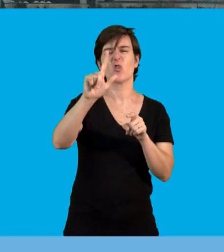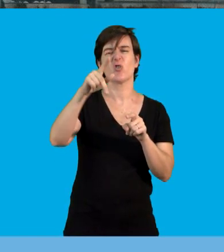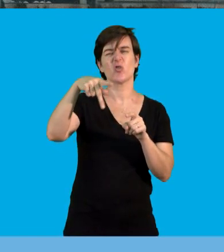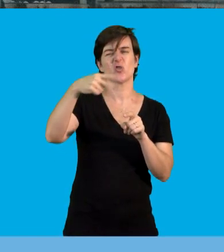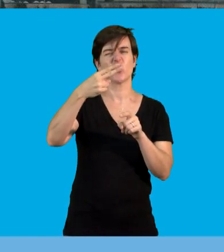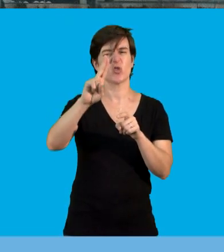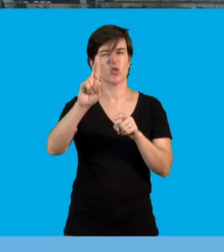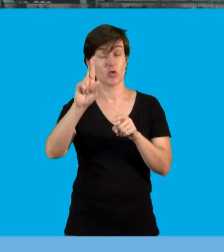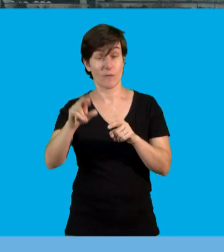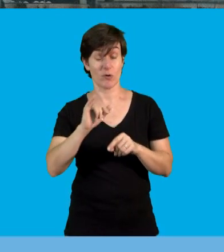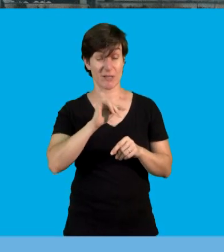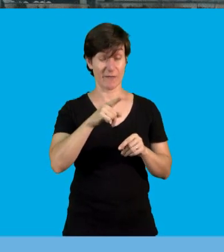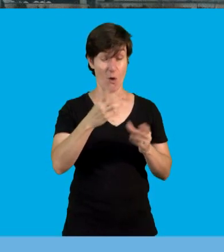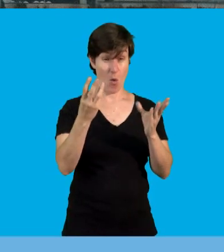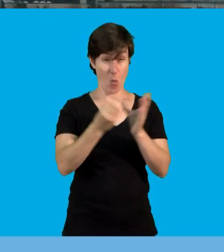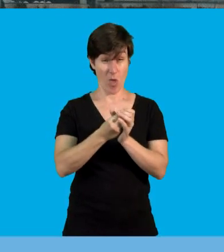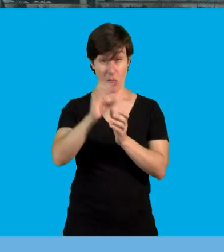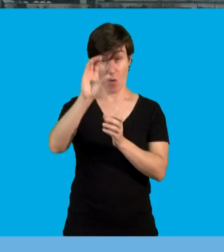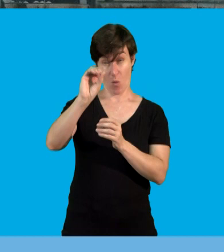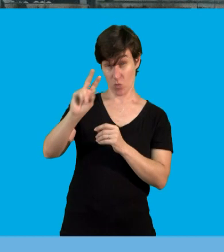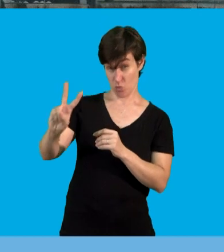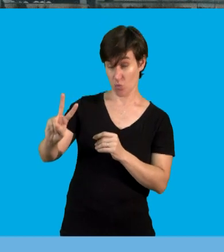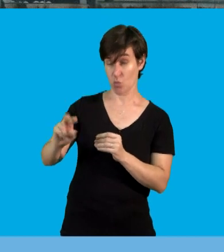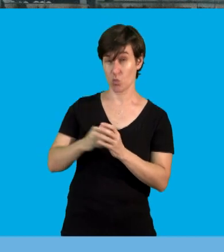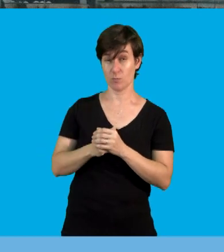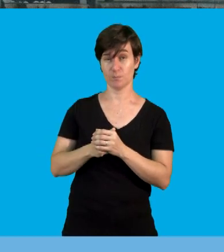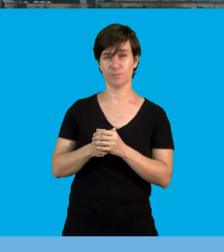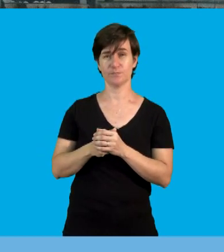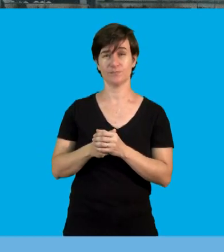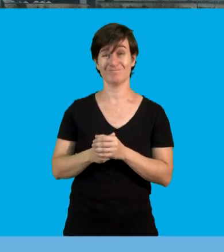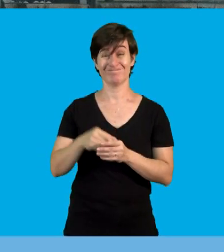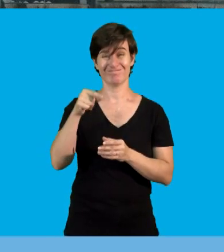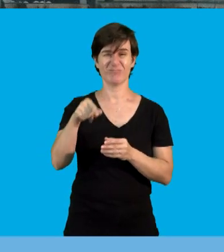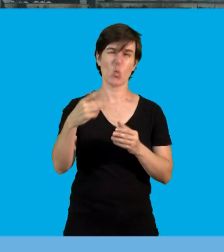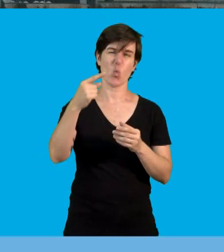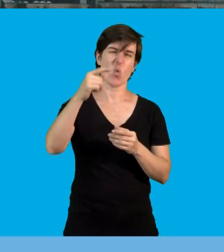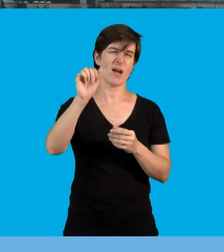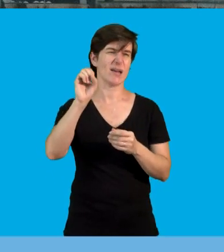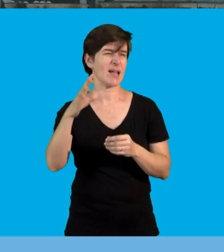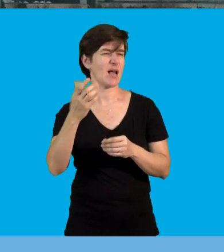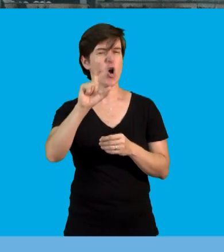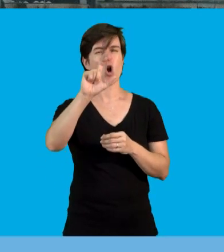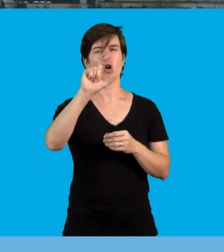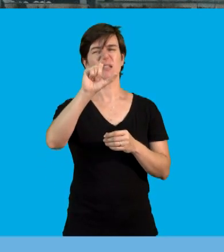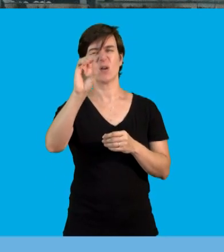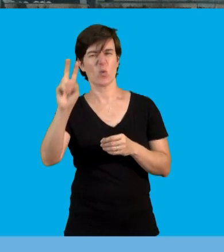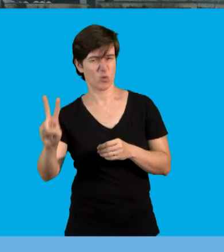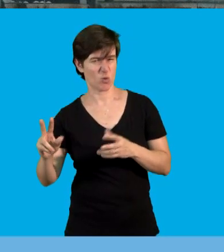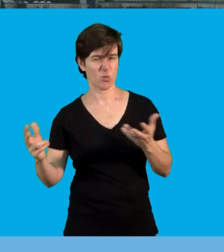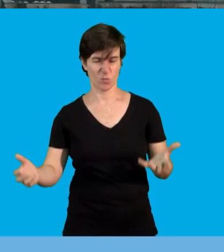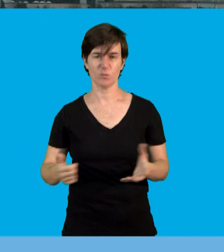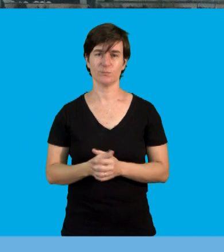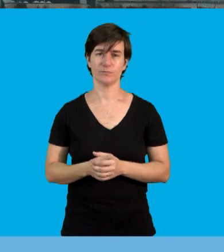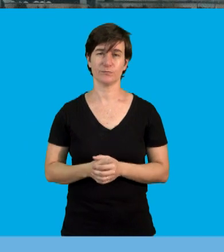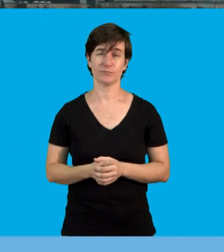So during a combustion reaction with oxygen gas, or such gases such as carbon dioxide, so